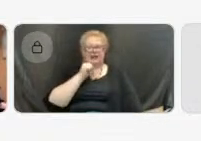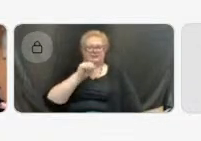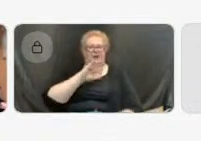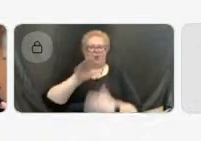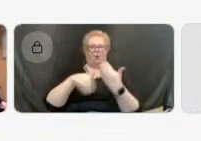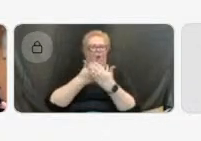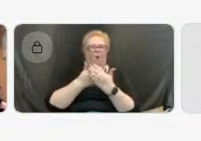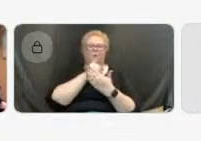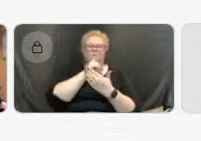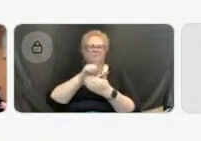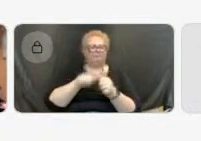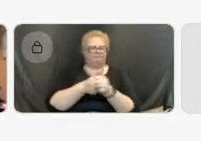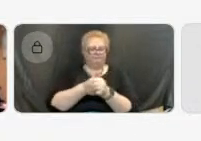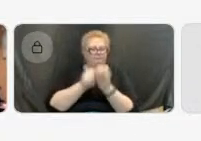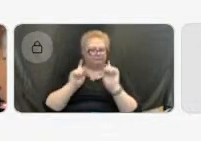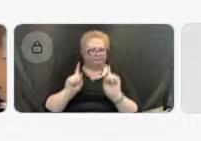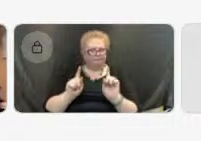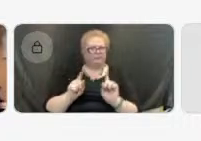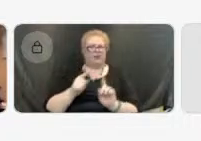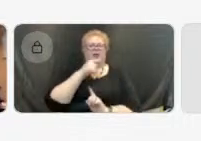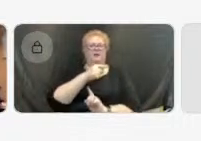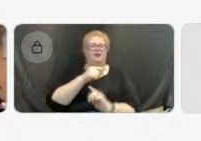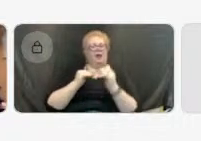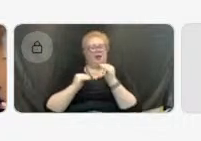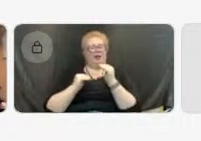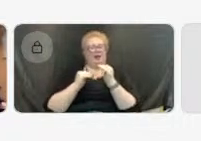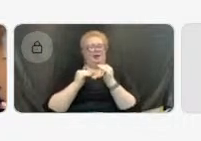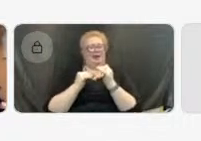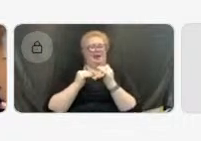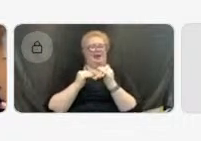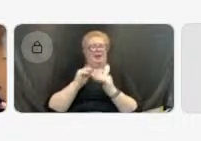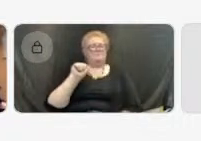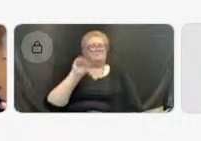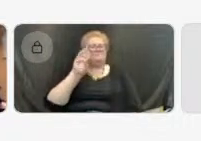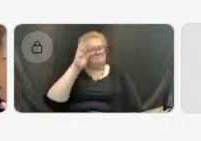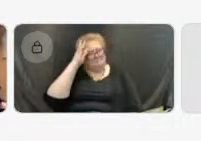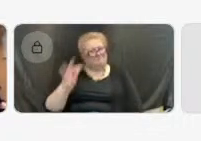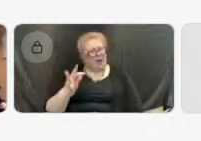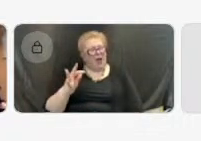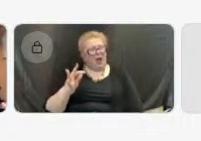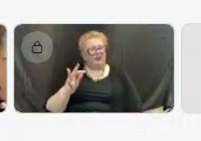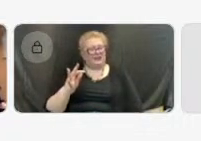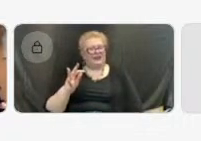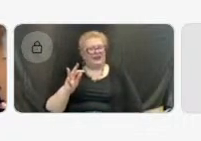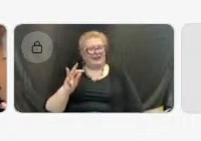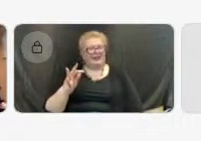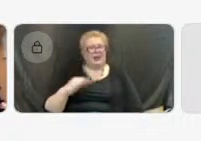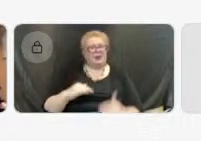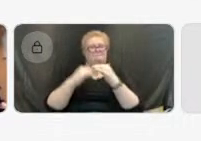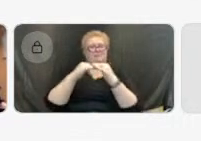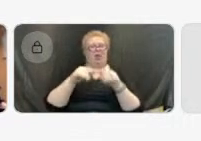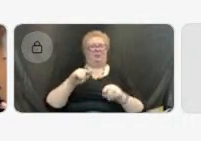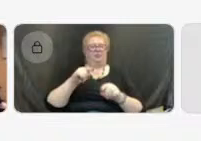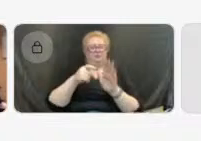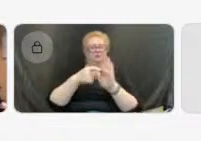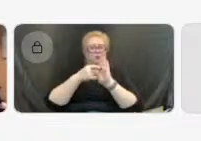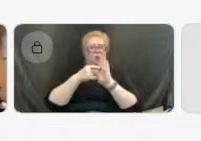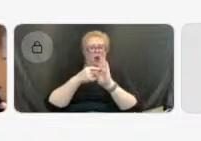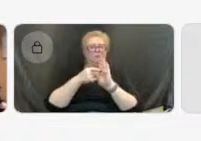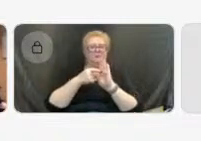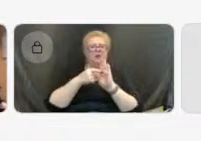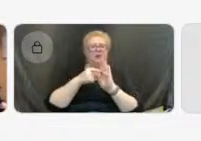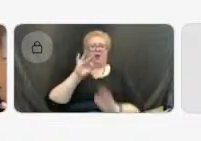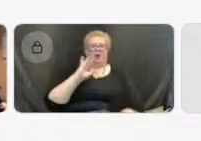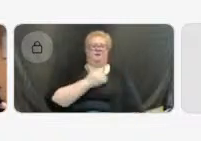is failing to tell you is that they have barely met the minimum requirement for R2 housing. right next to the upper end of